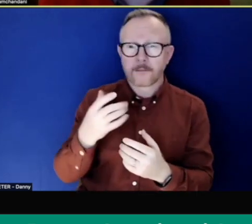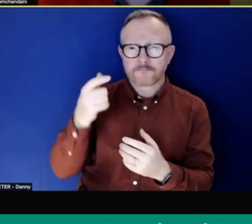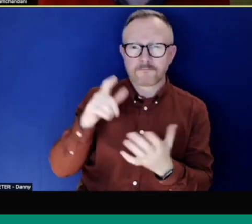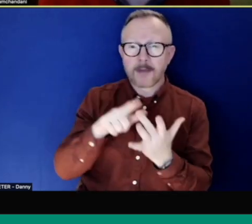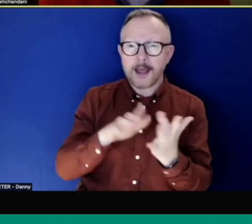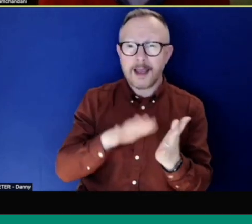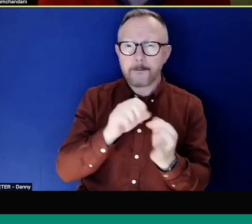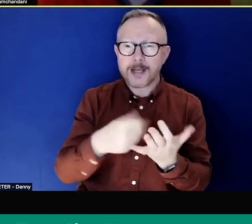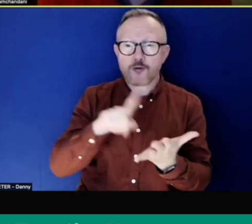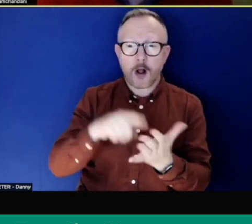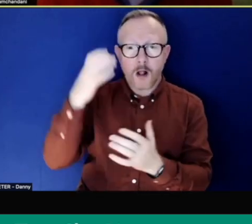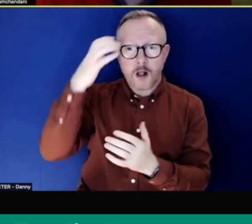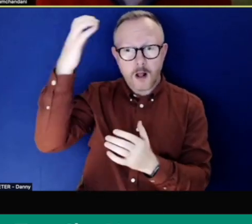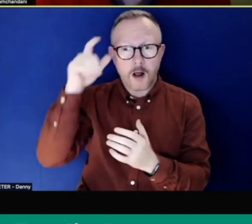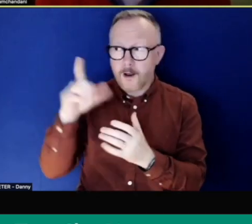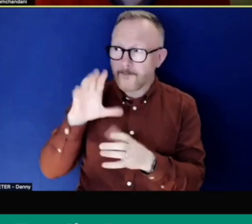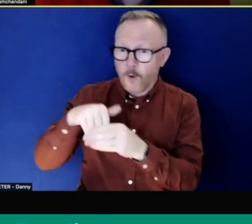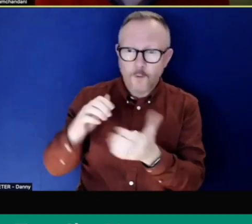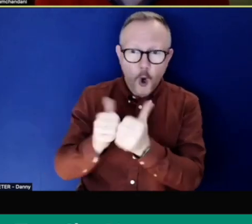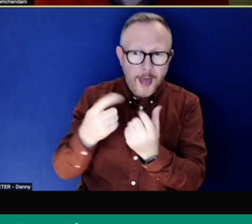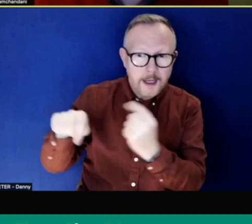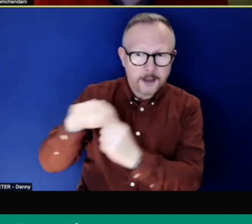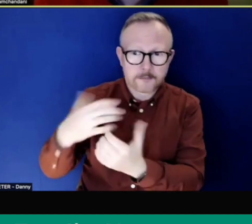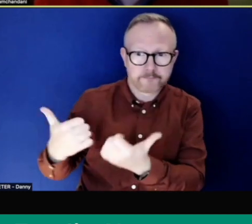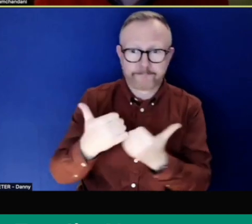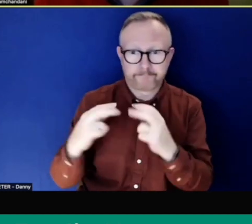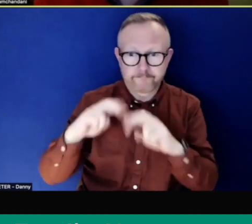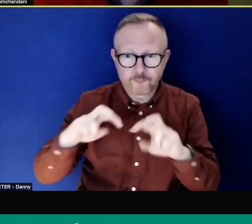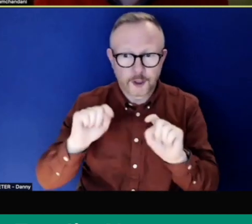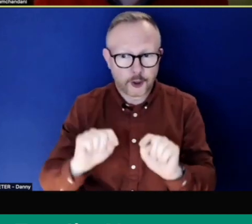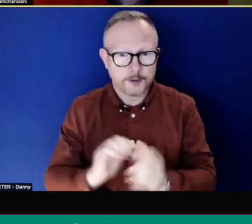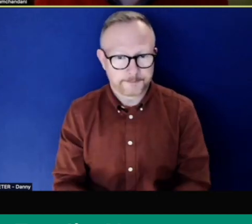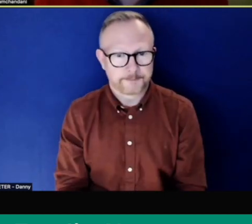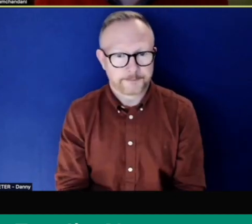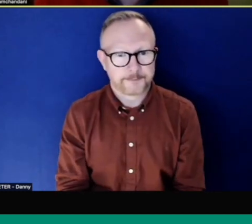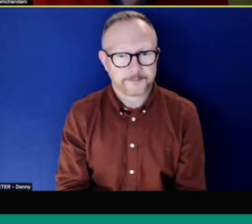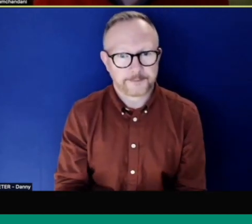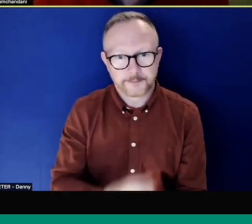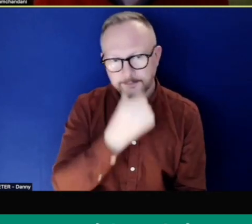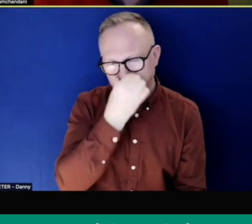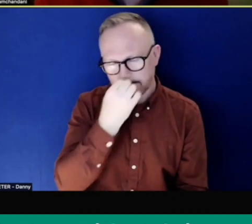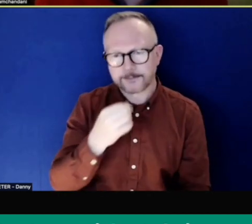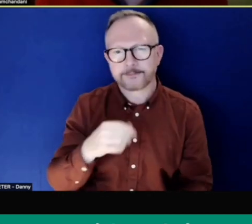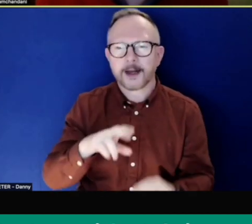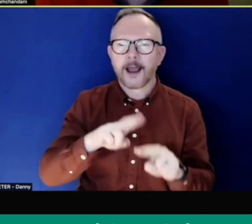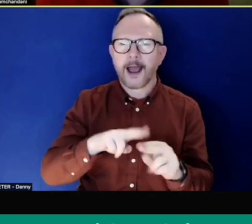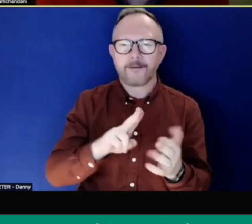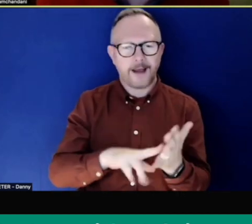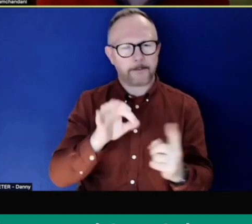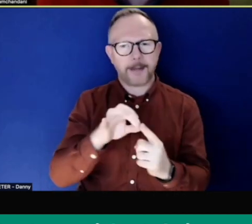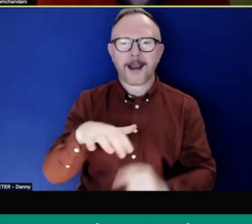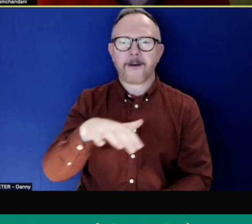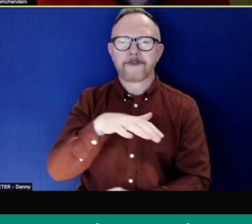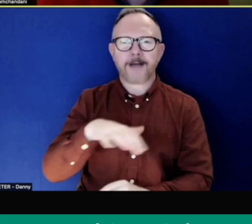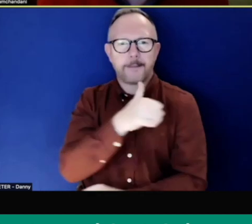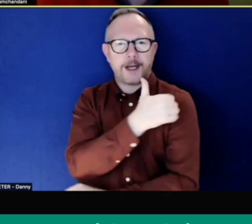leading. So if we move on to the first slide, this is from the Family Nurse Partnership. Now, many of you will be